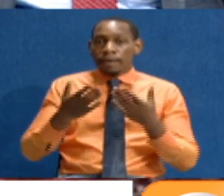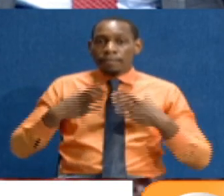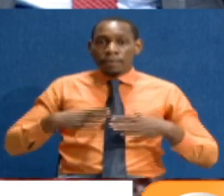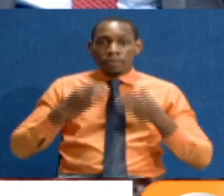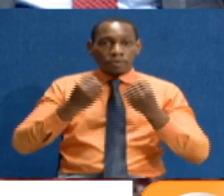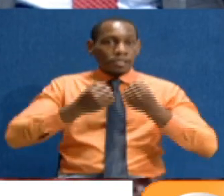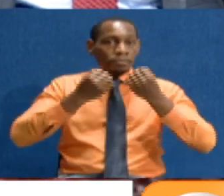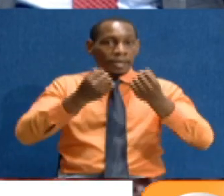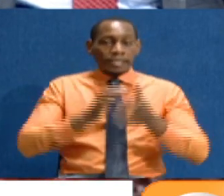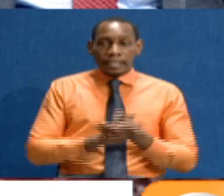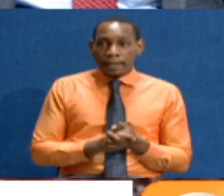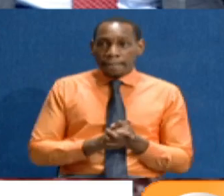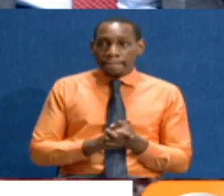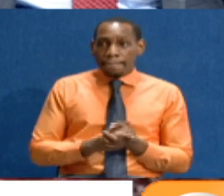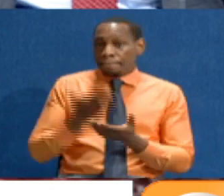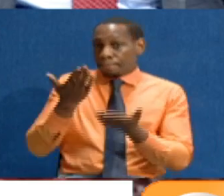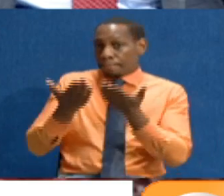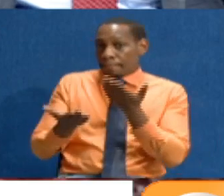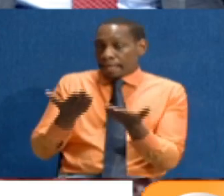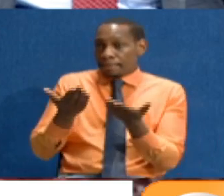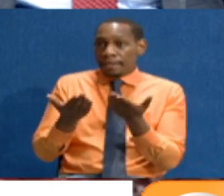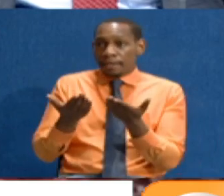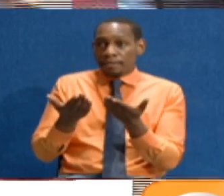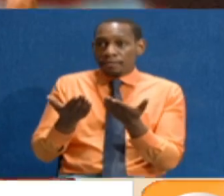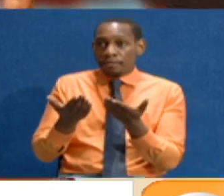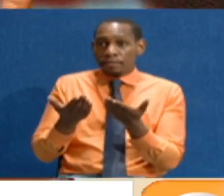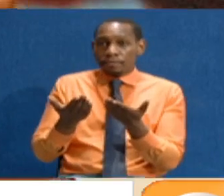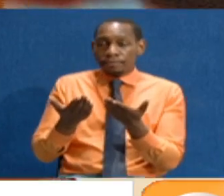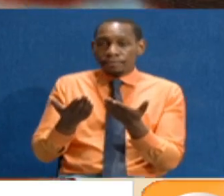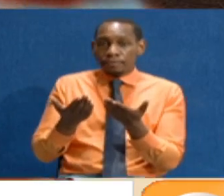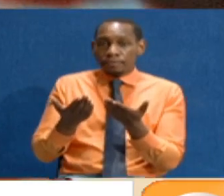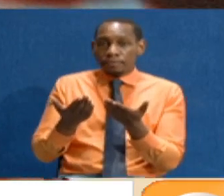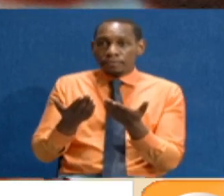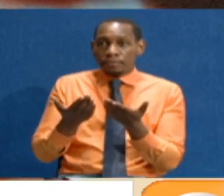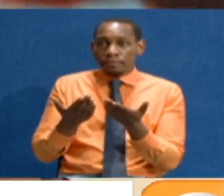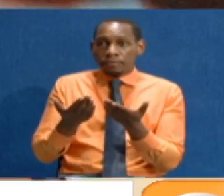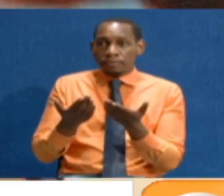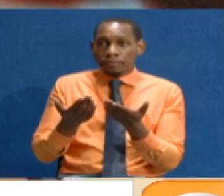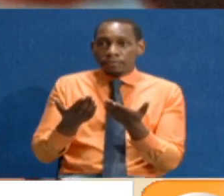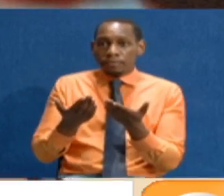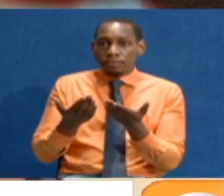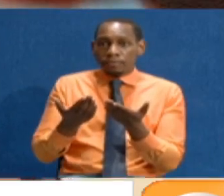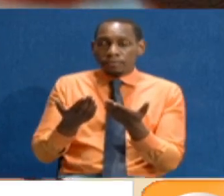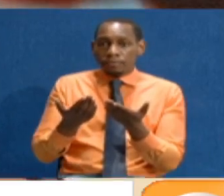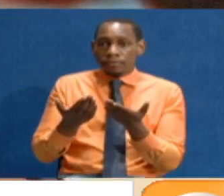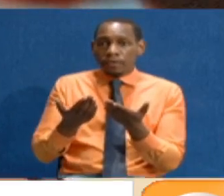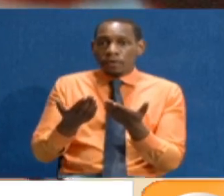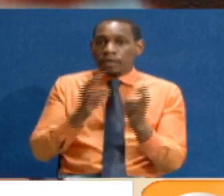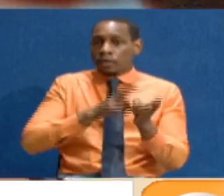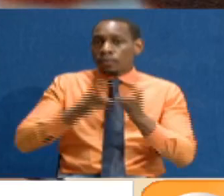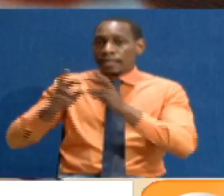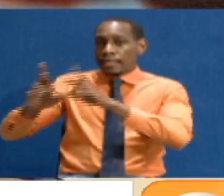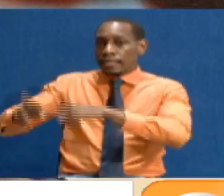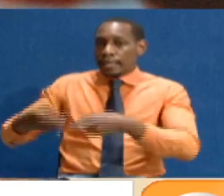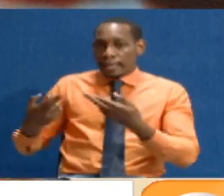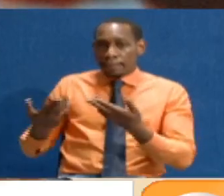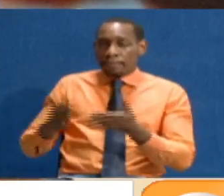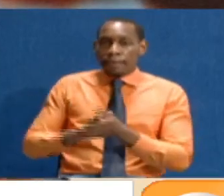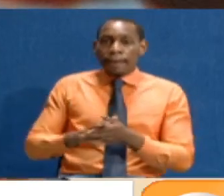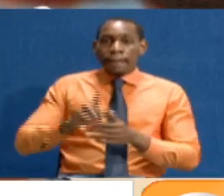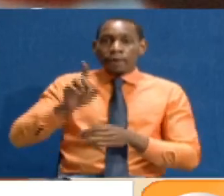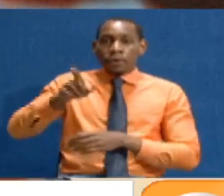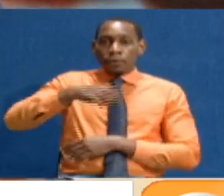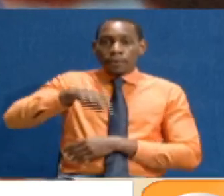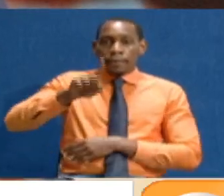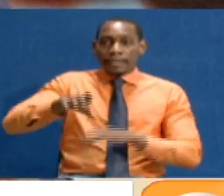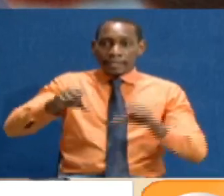don't want to face them? Is it because we just want to normalize defilement and rape in this country? We have to face